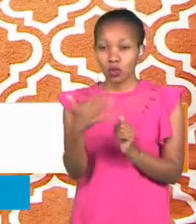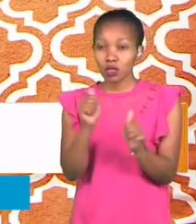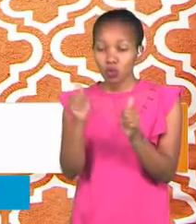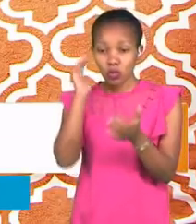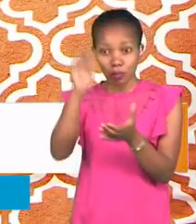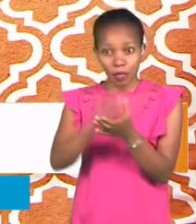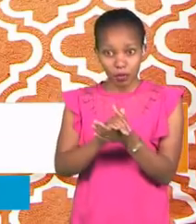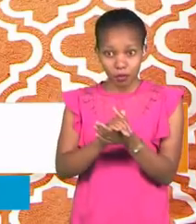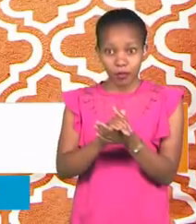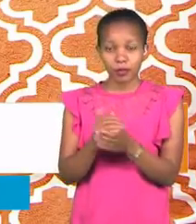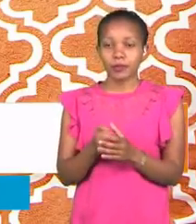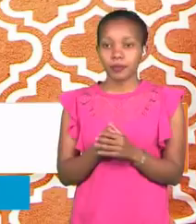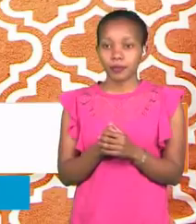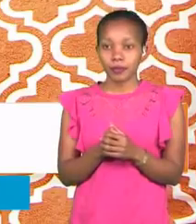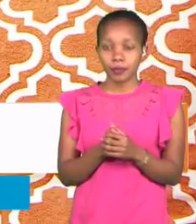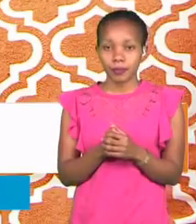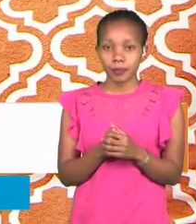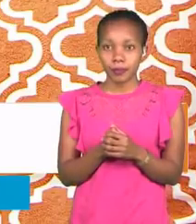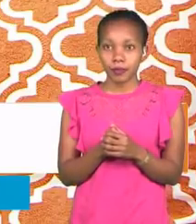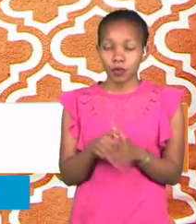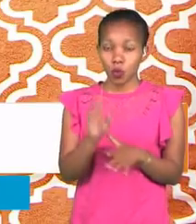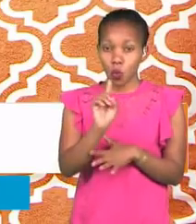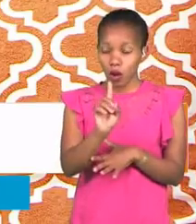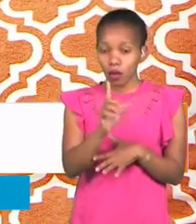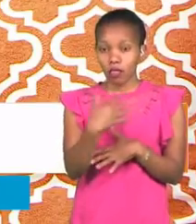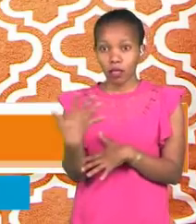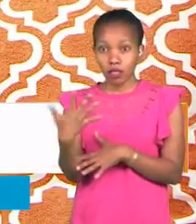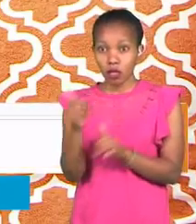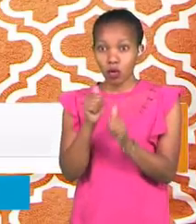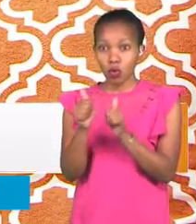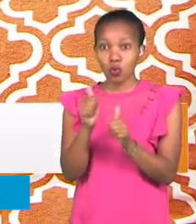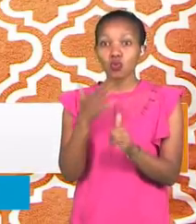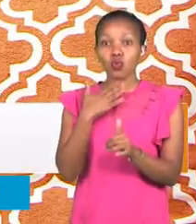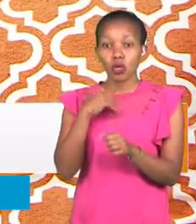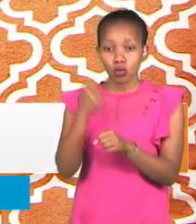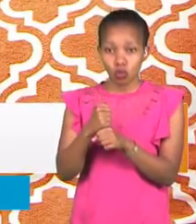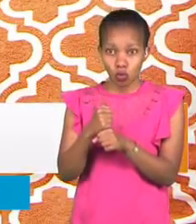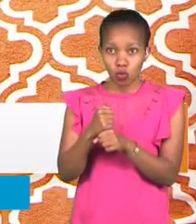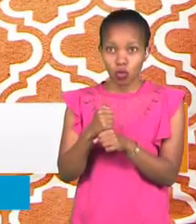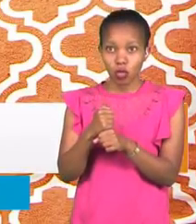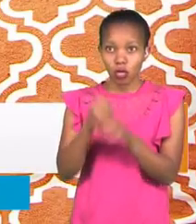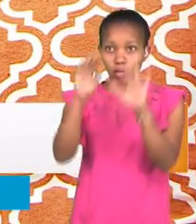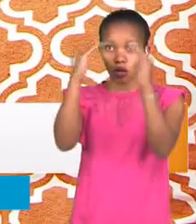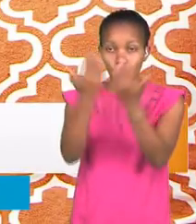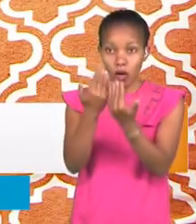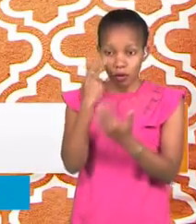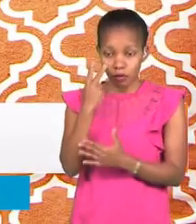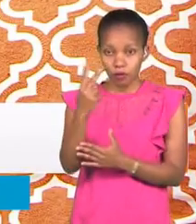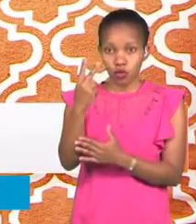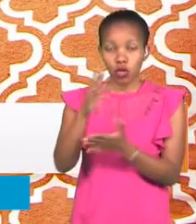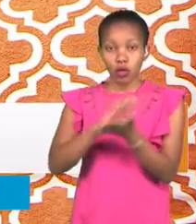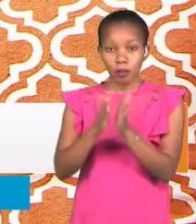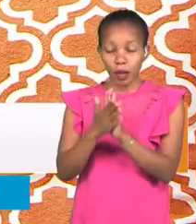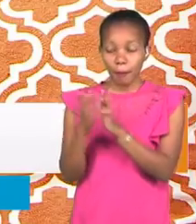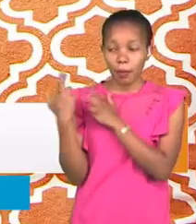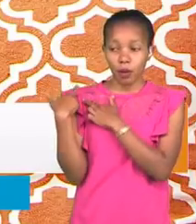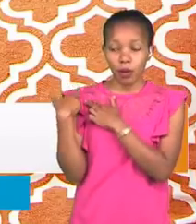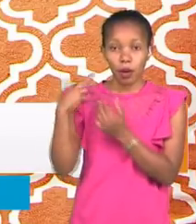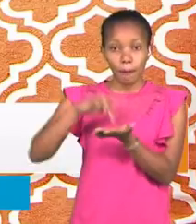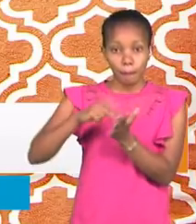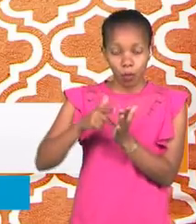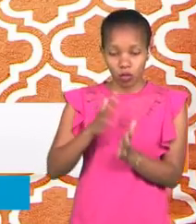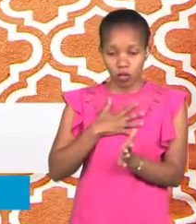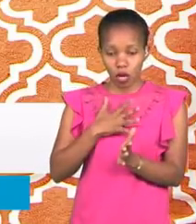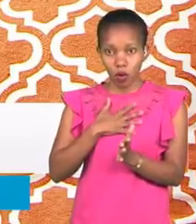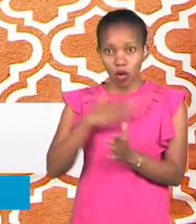in. And one of the things that we seek to do as World Vision is to be credible about our projects,